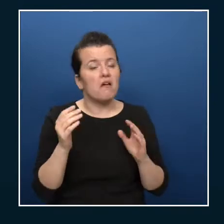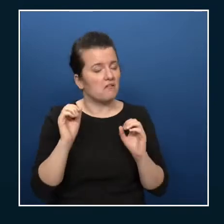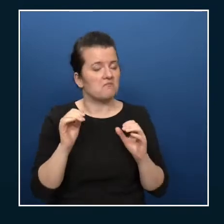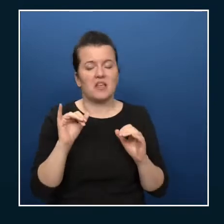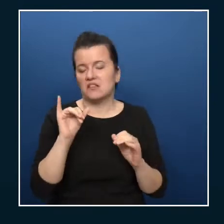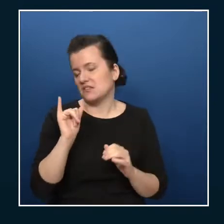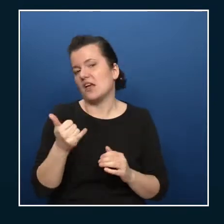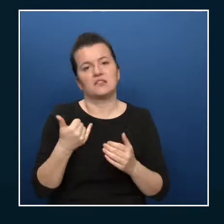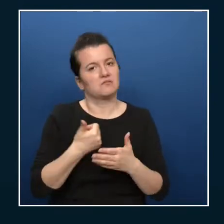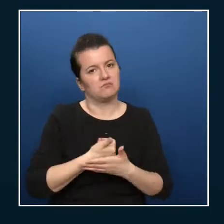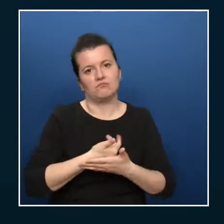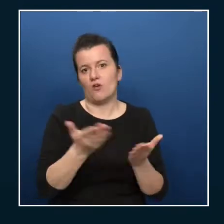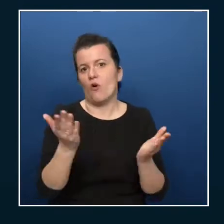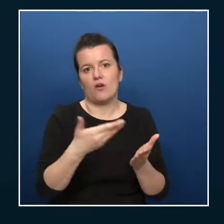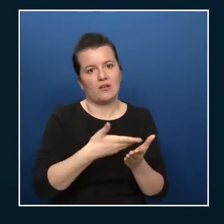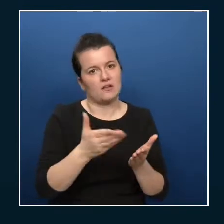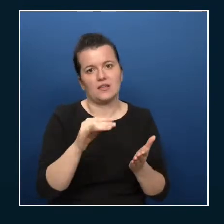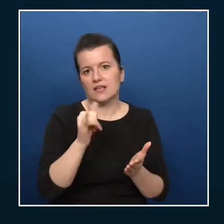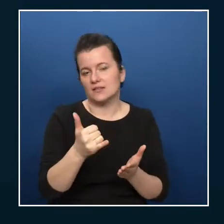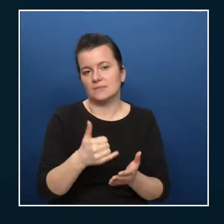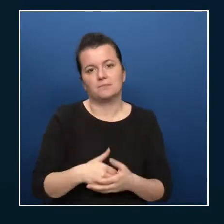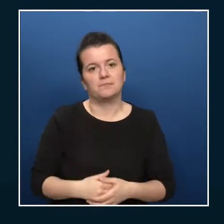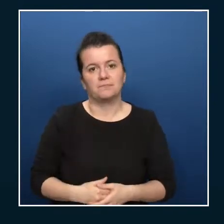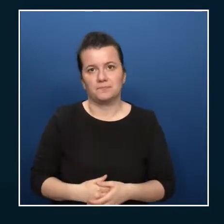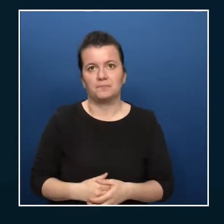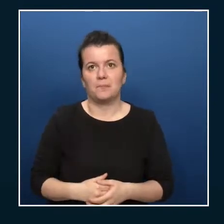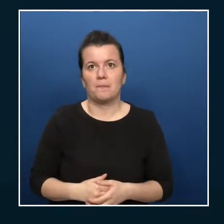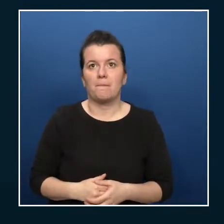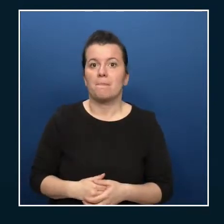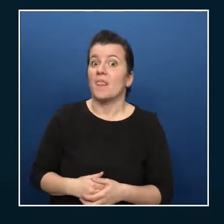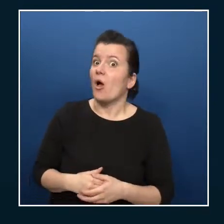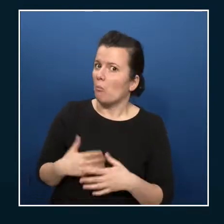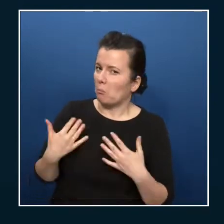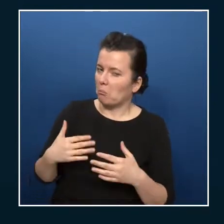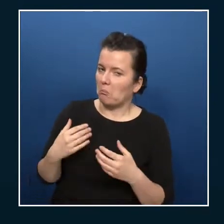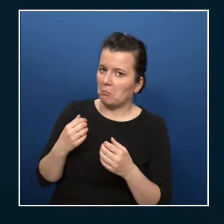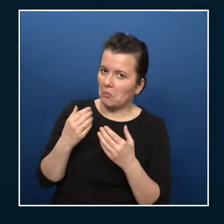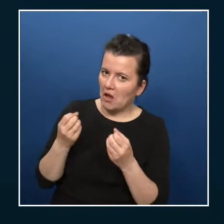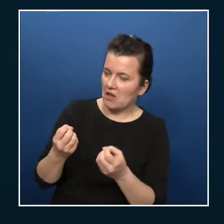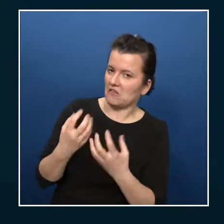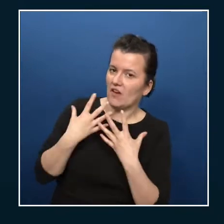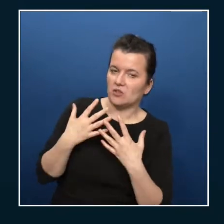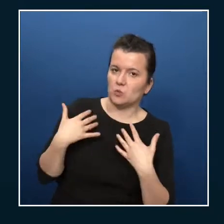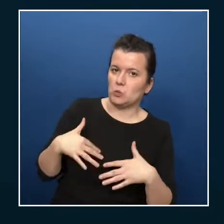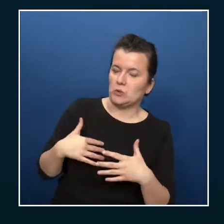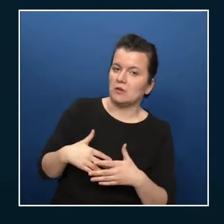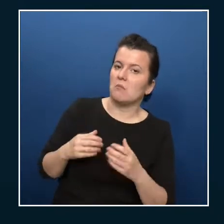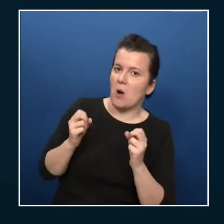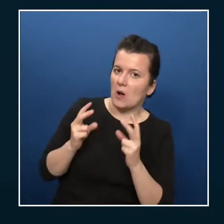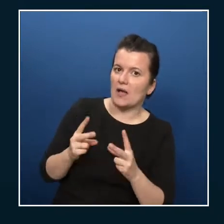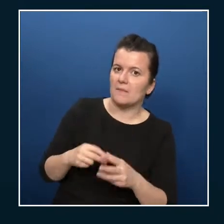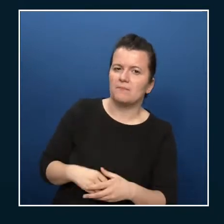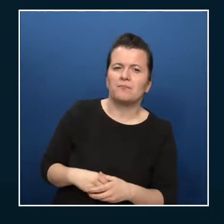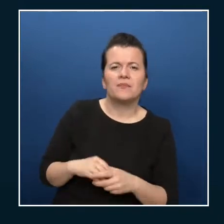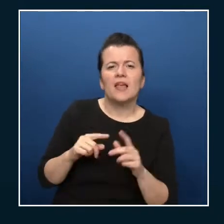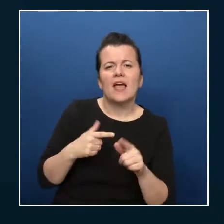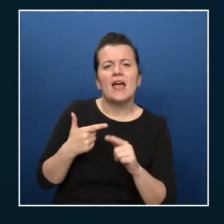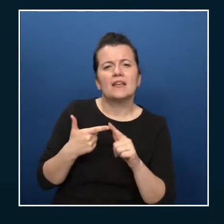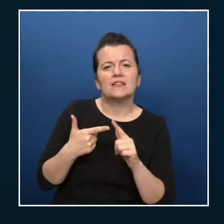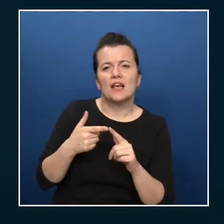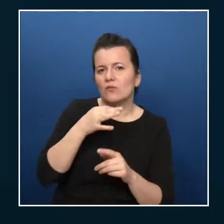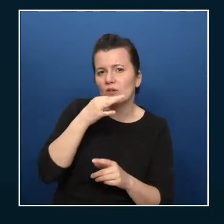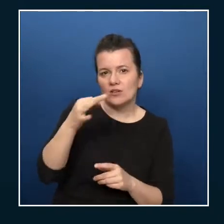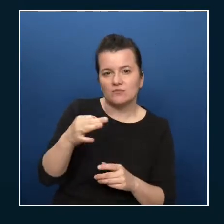Yeah. Okay, strong advice there. Yeah, so another one. If you look at the landing